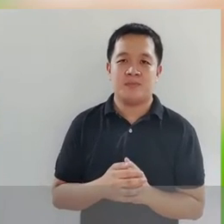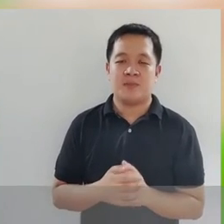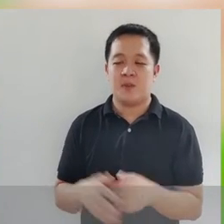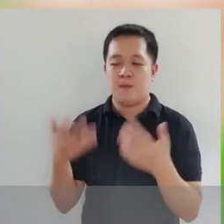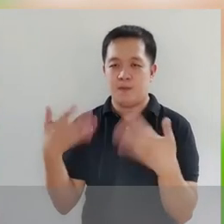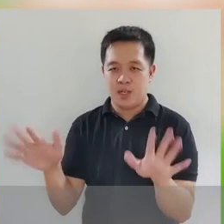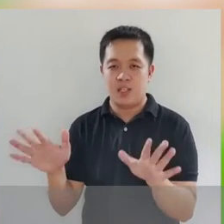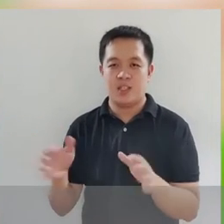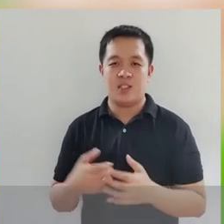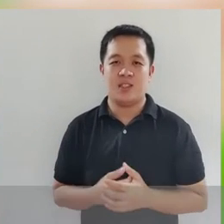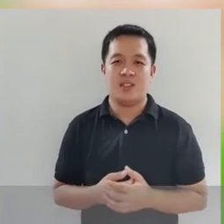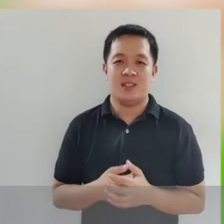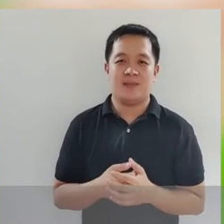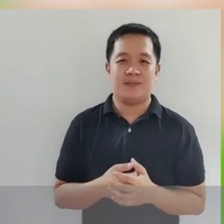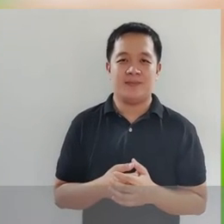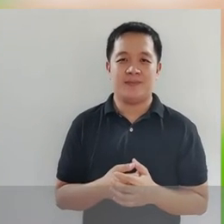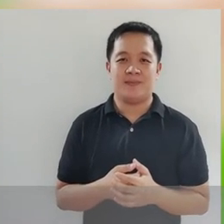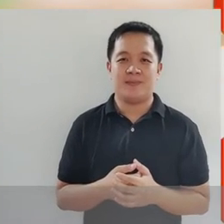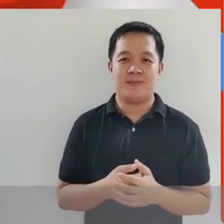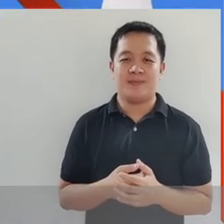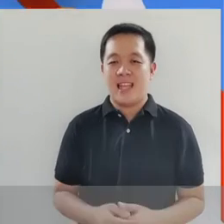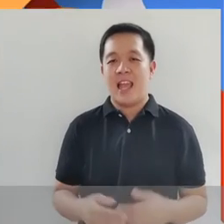splash, finished.